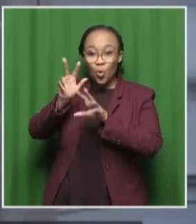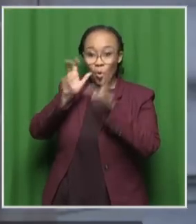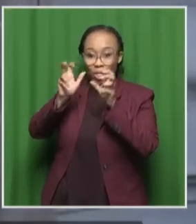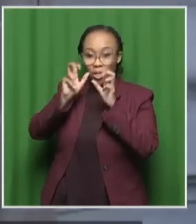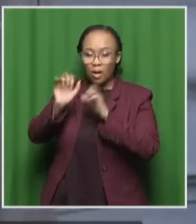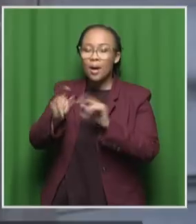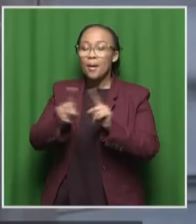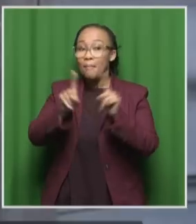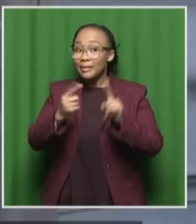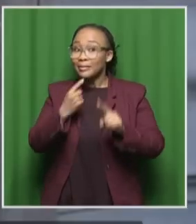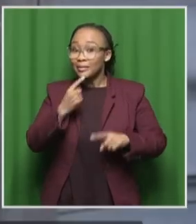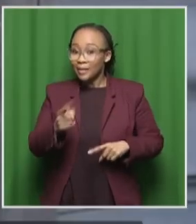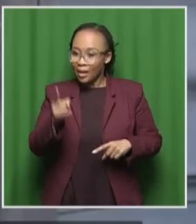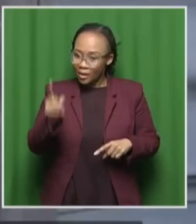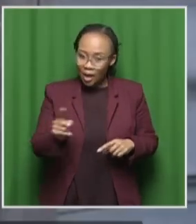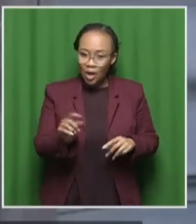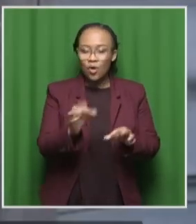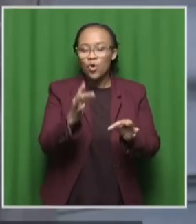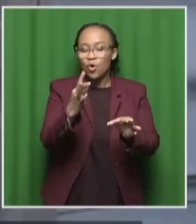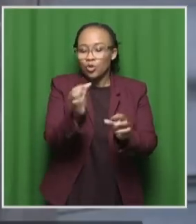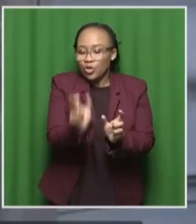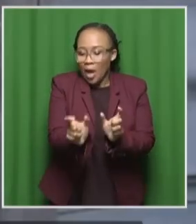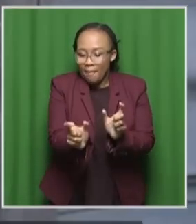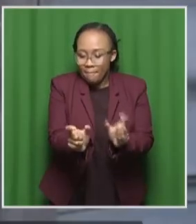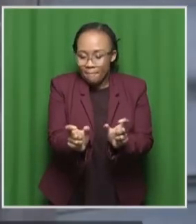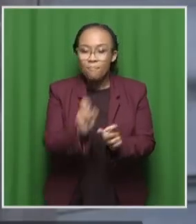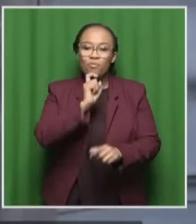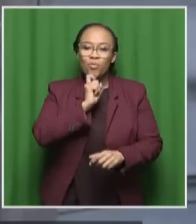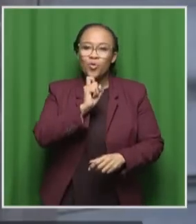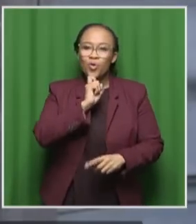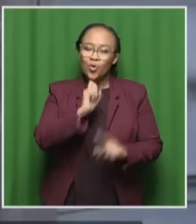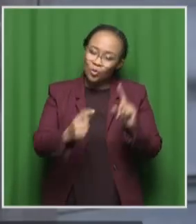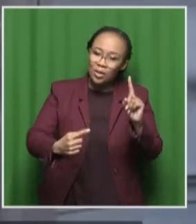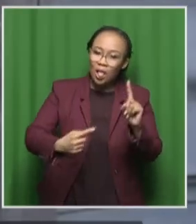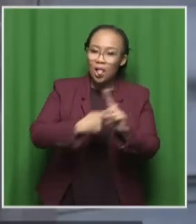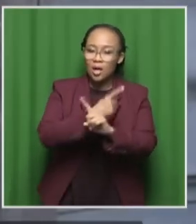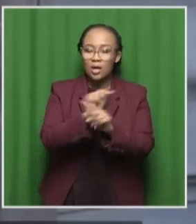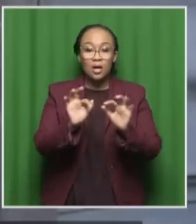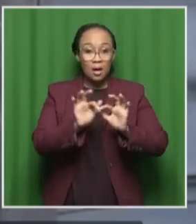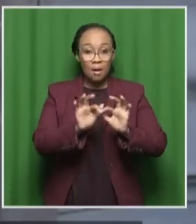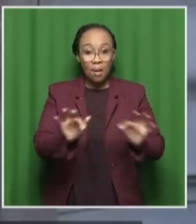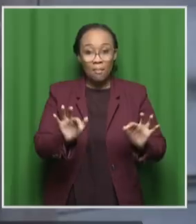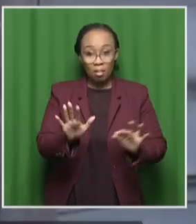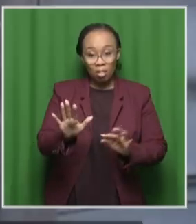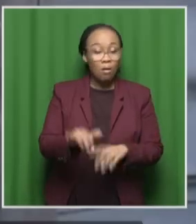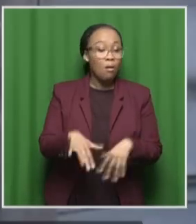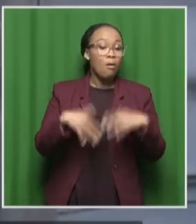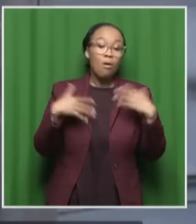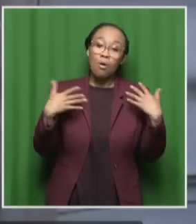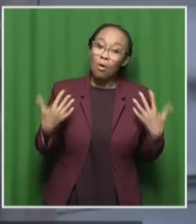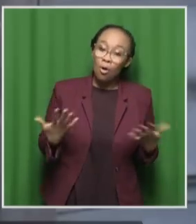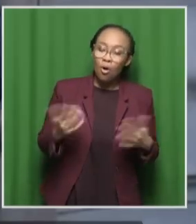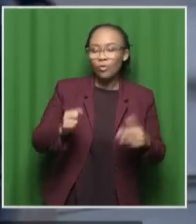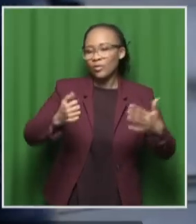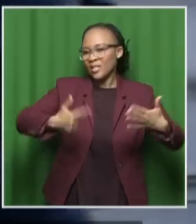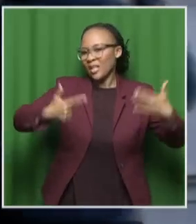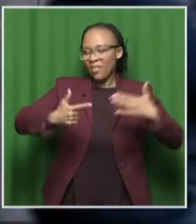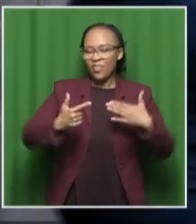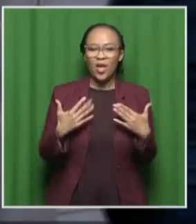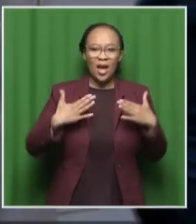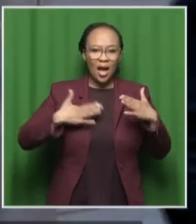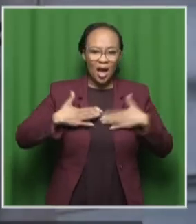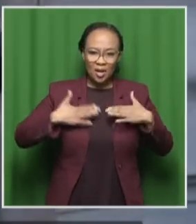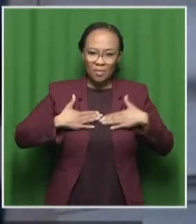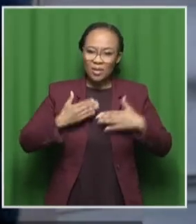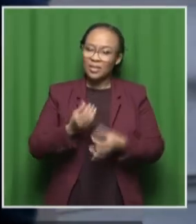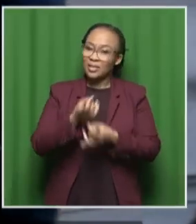using these two specific terms in order to describe the politics of the day or what informs the 7th administration. Of course, as I